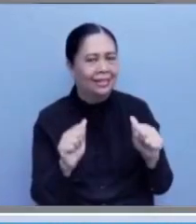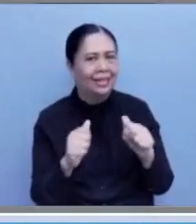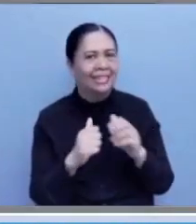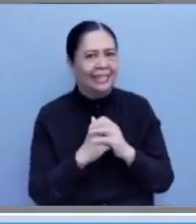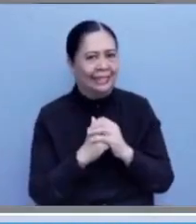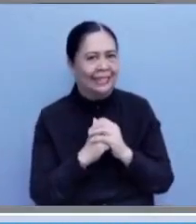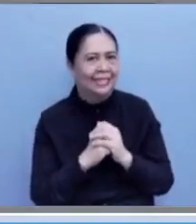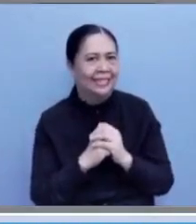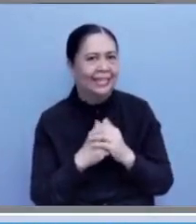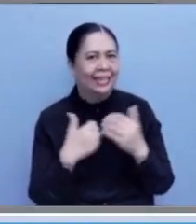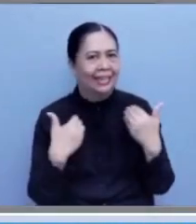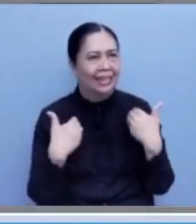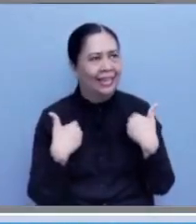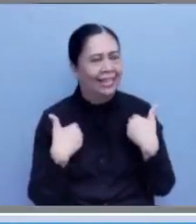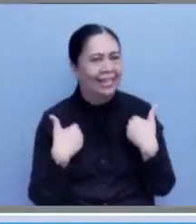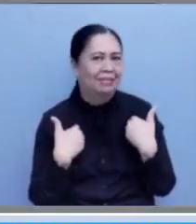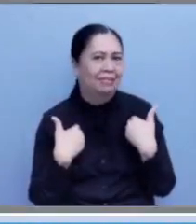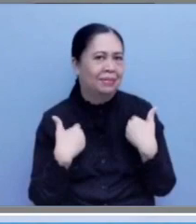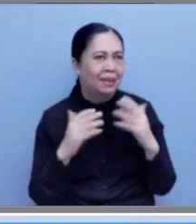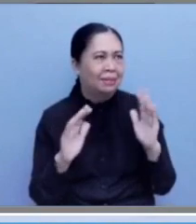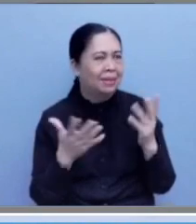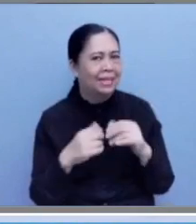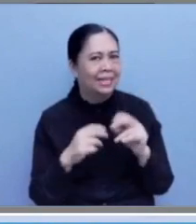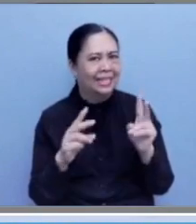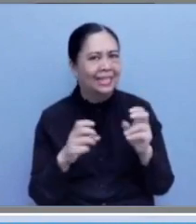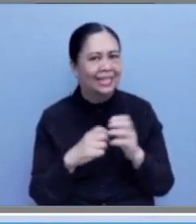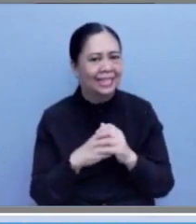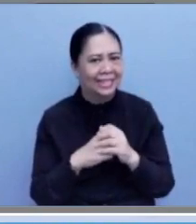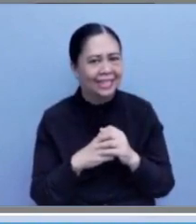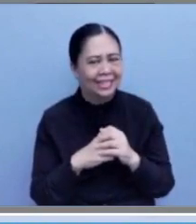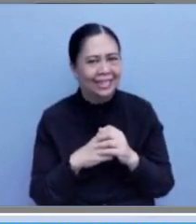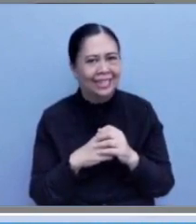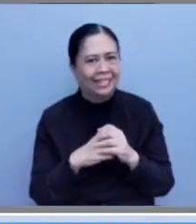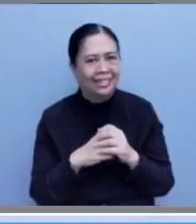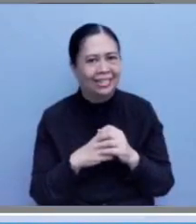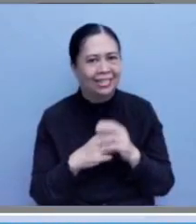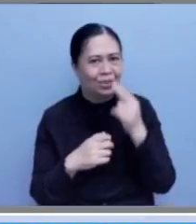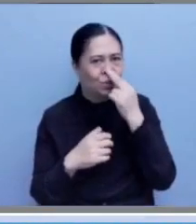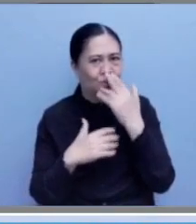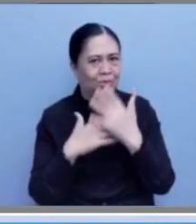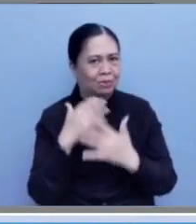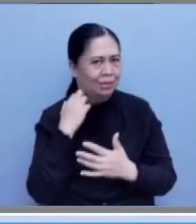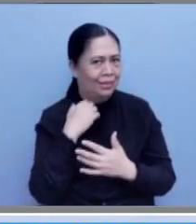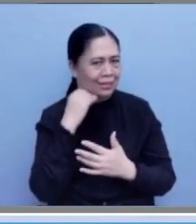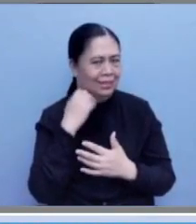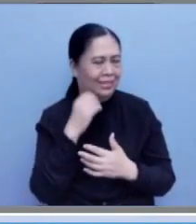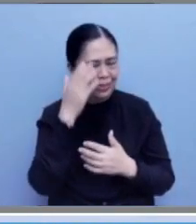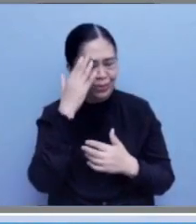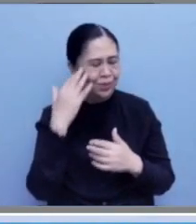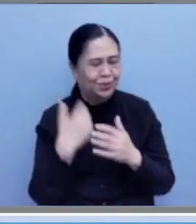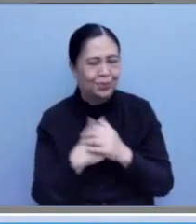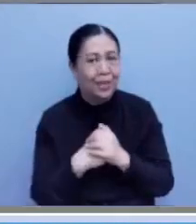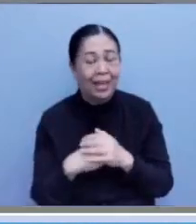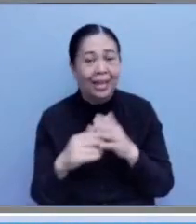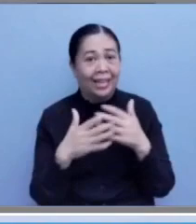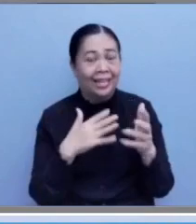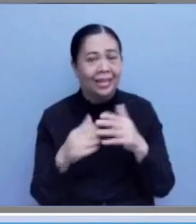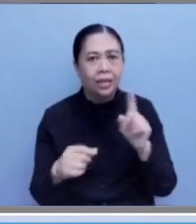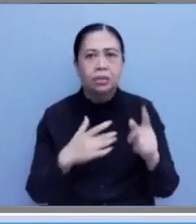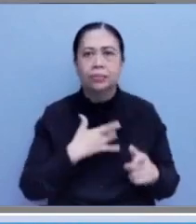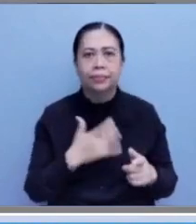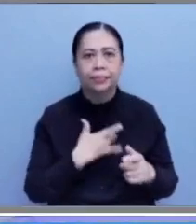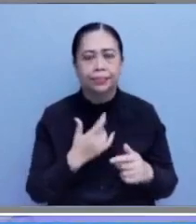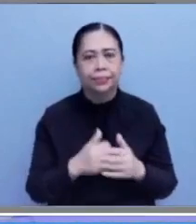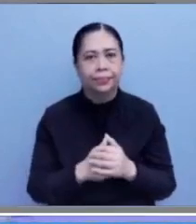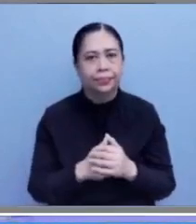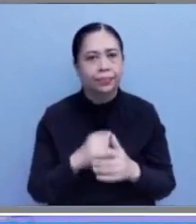have this... Ano? Parang ano to yung pool of blood here. Ako yata yung nose-bleed kasi pag puro yeah. Yeah. Okay, sige. Initial reaction lamang, Mikey, when